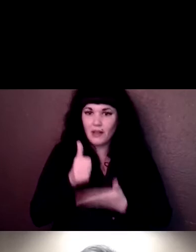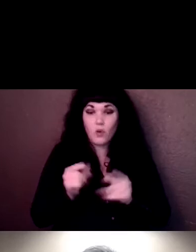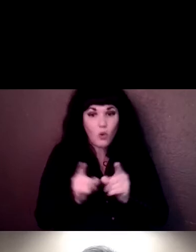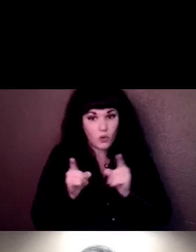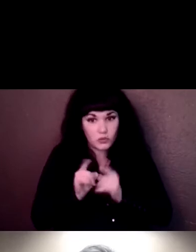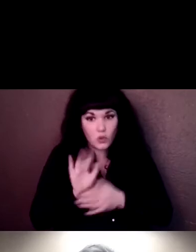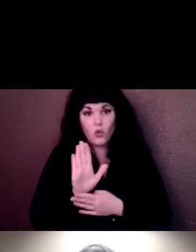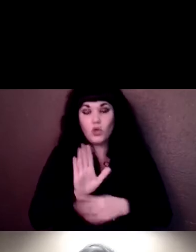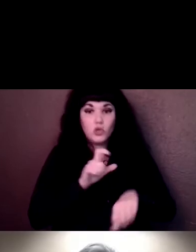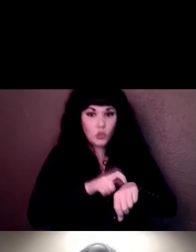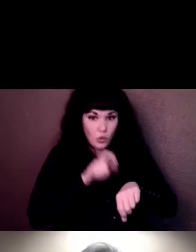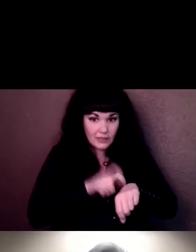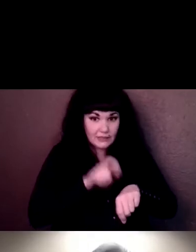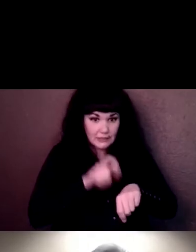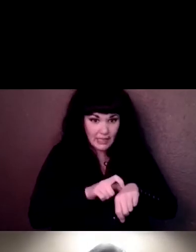to closure.